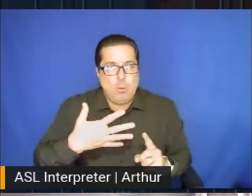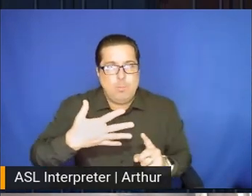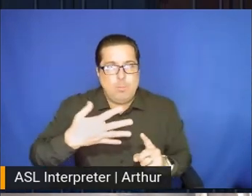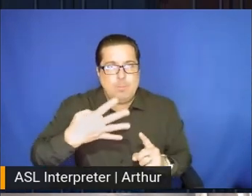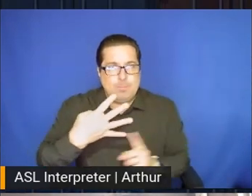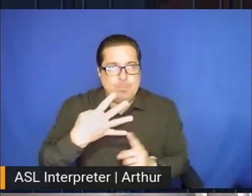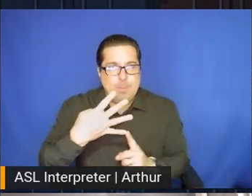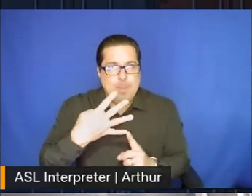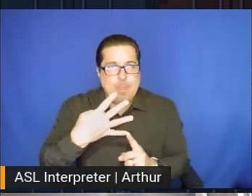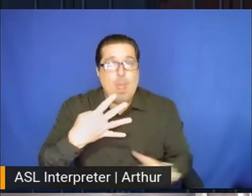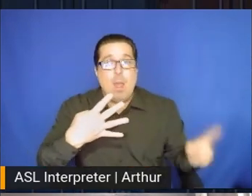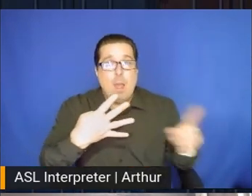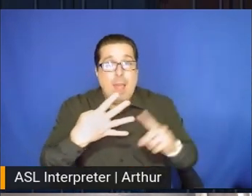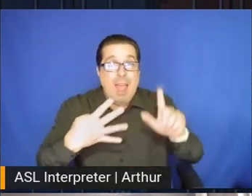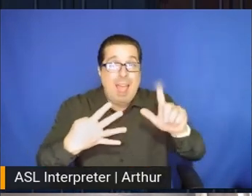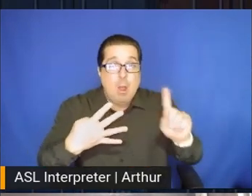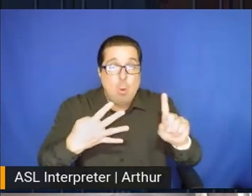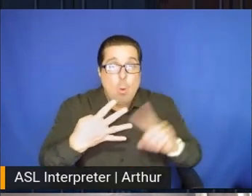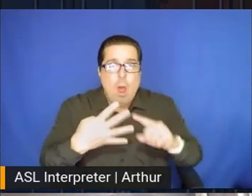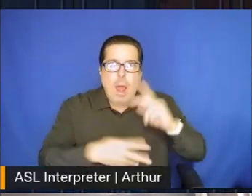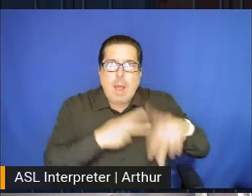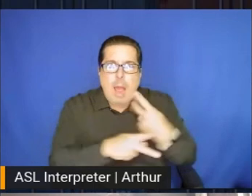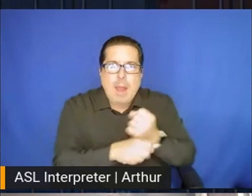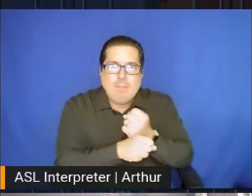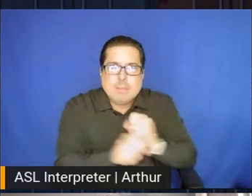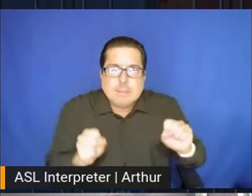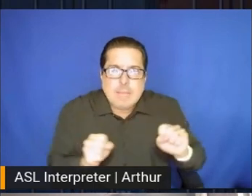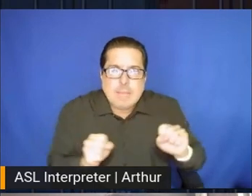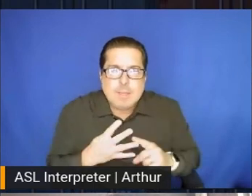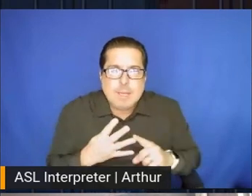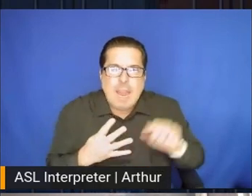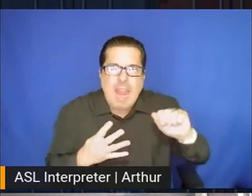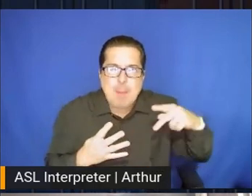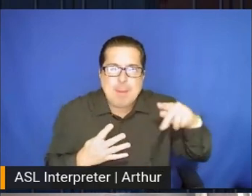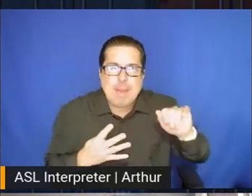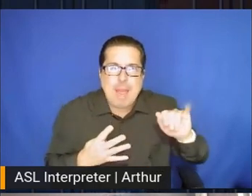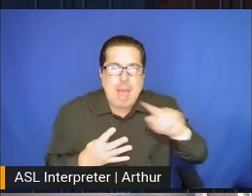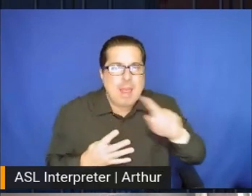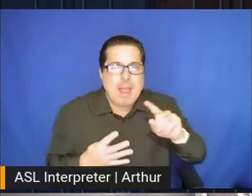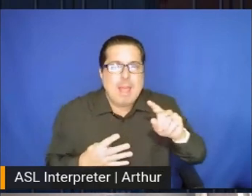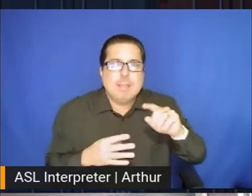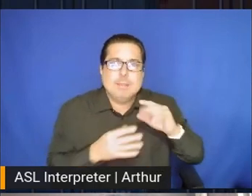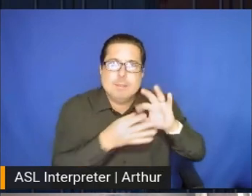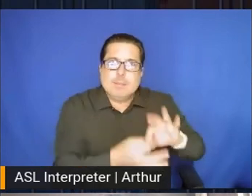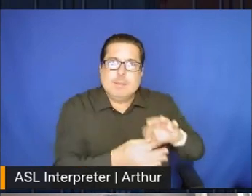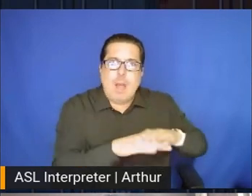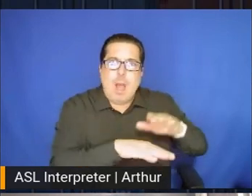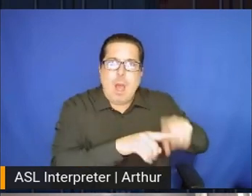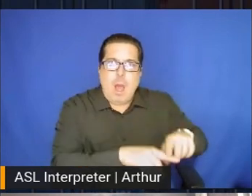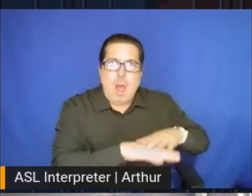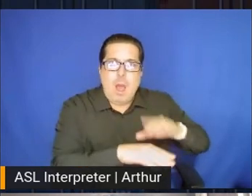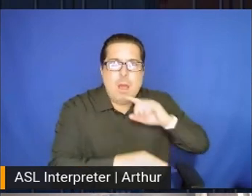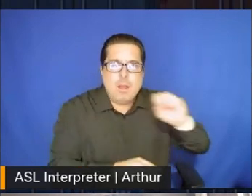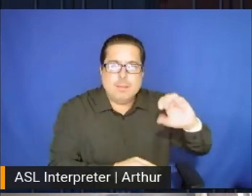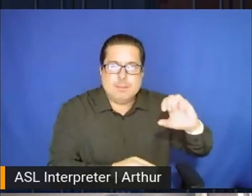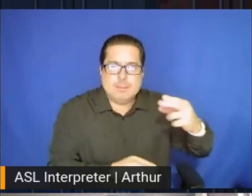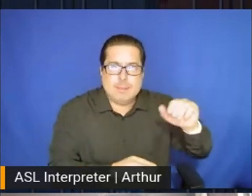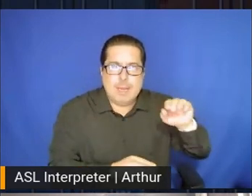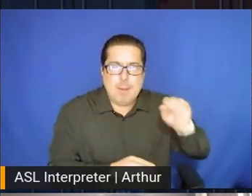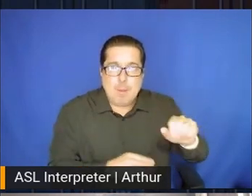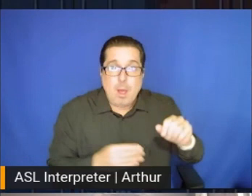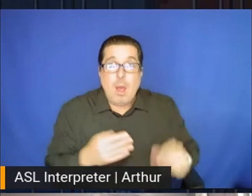safety because they are APIs that are based on a schema. And the L2s actually are kind of high-level